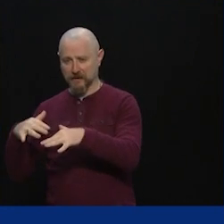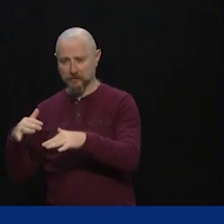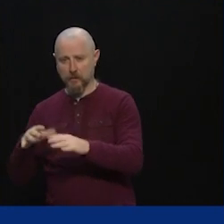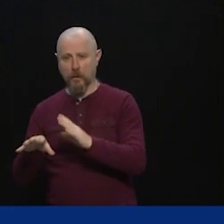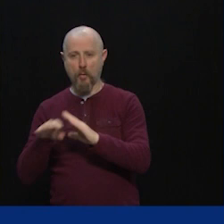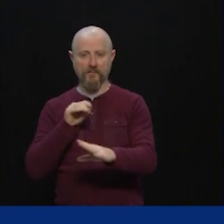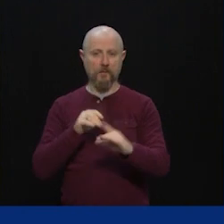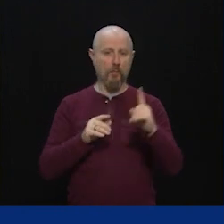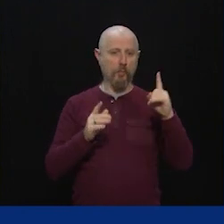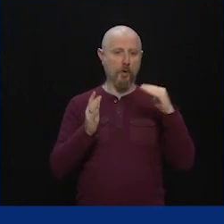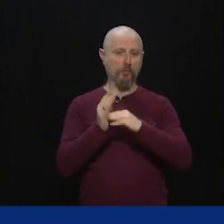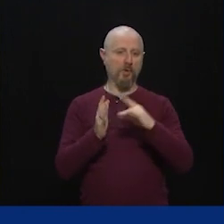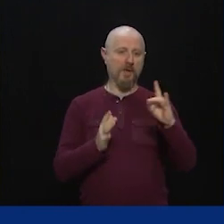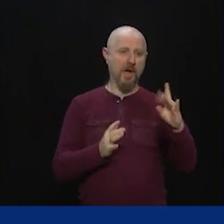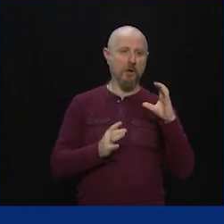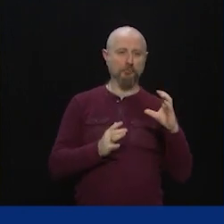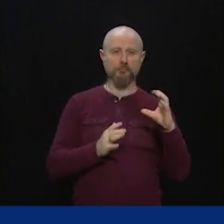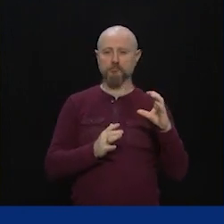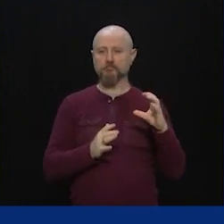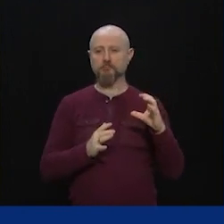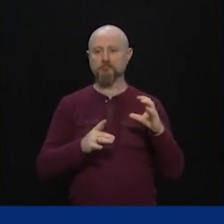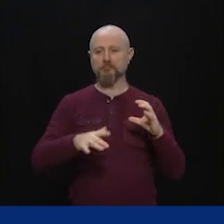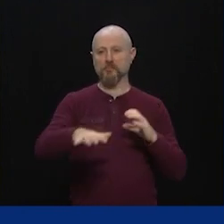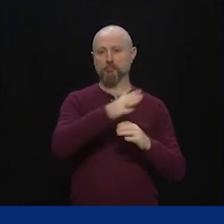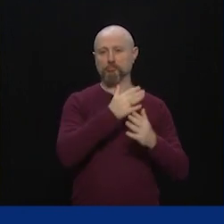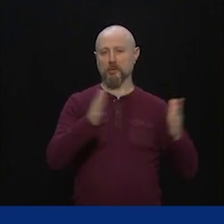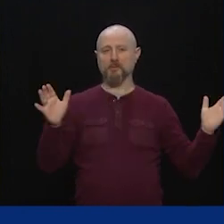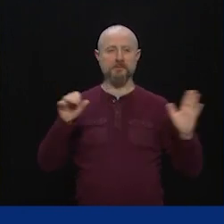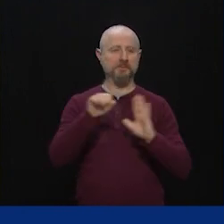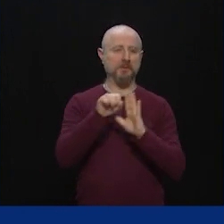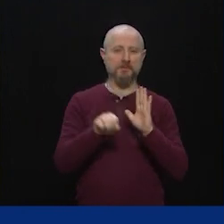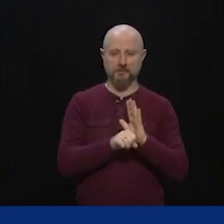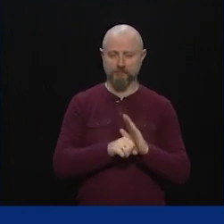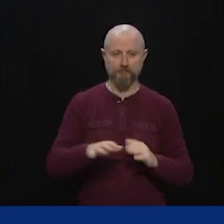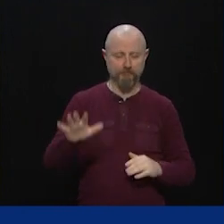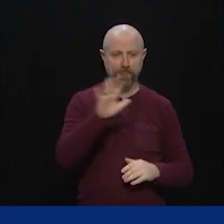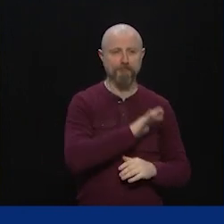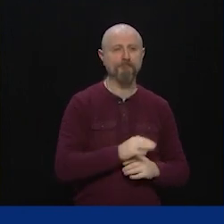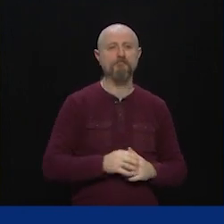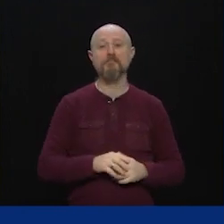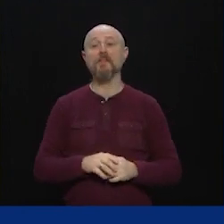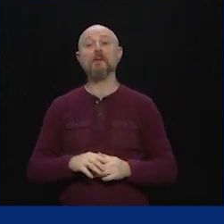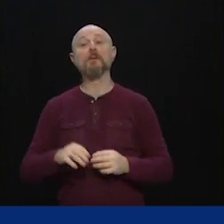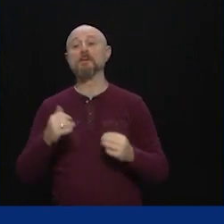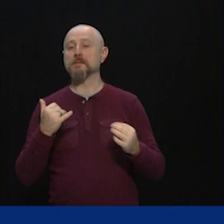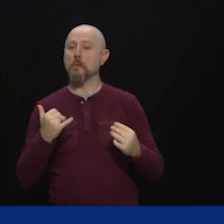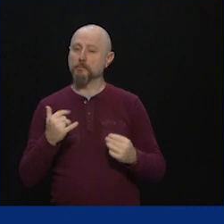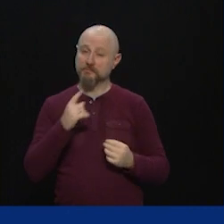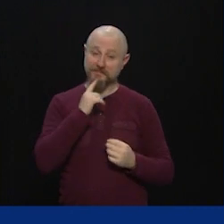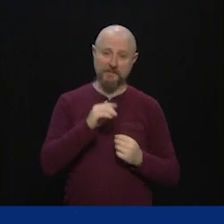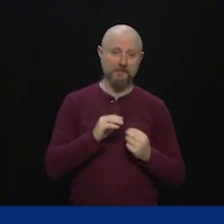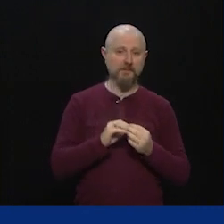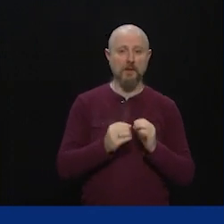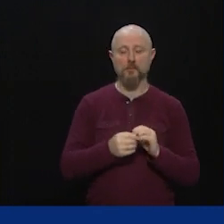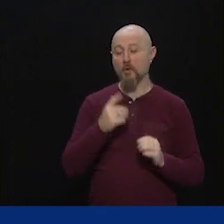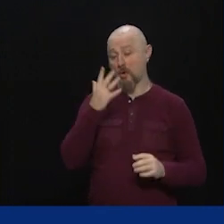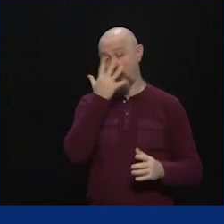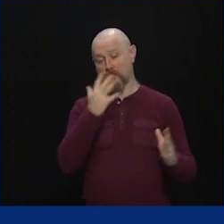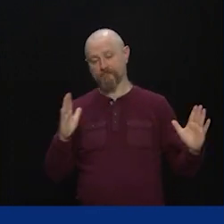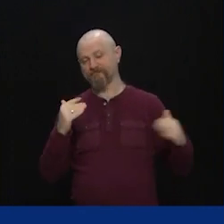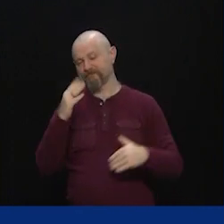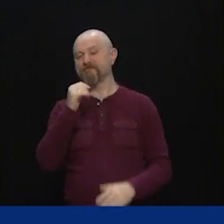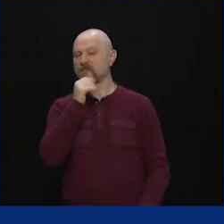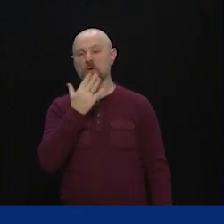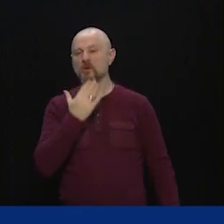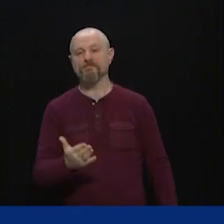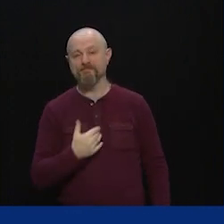But we're not in a good place. I'm going to be really honest with you. This is the winter surge we predicted. We know that particularly after